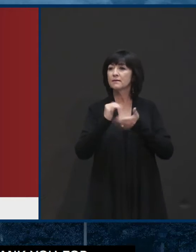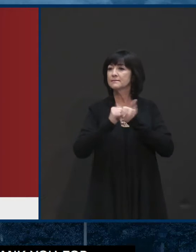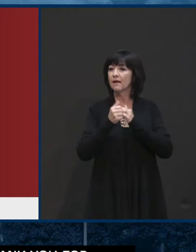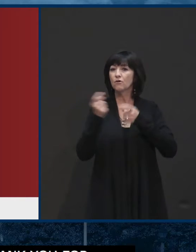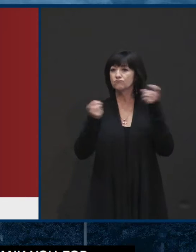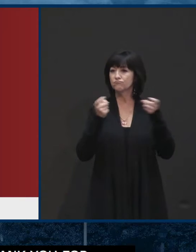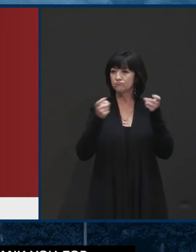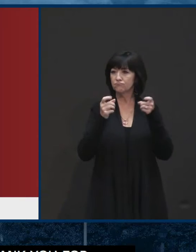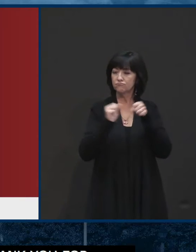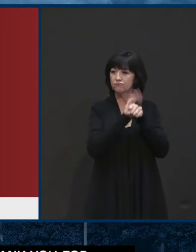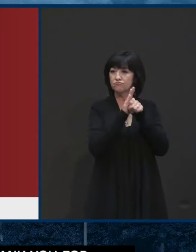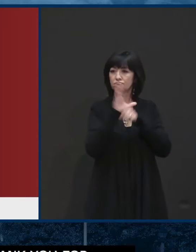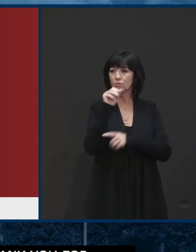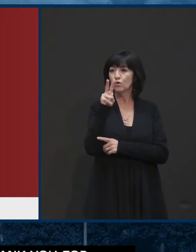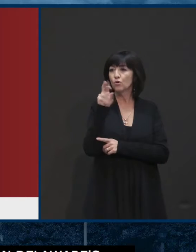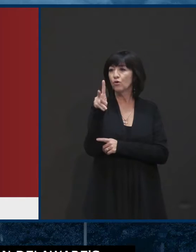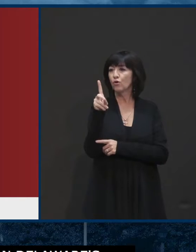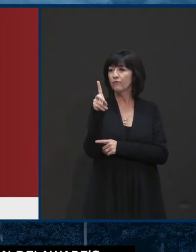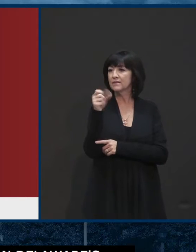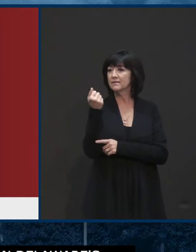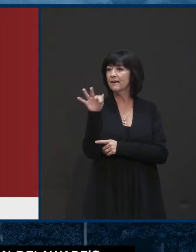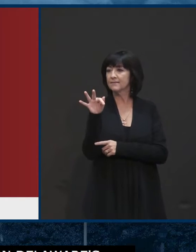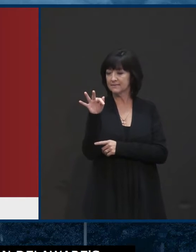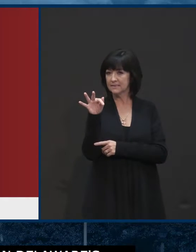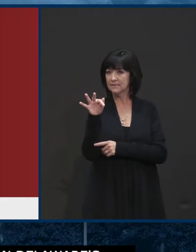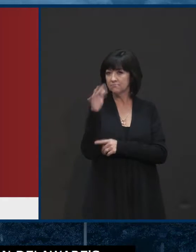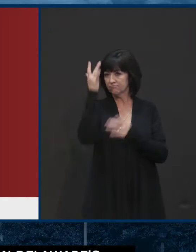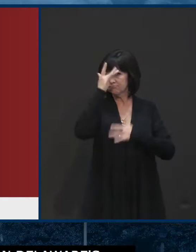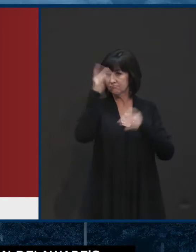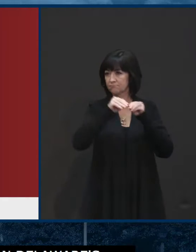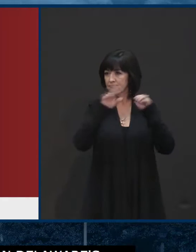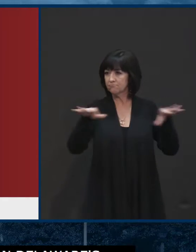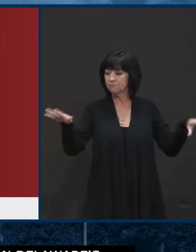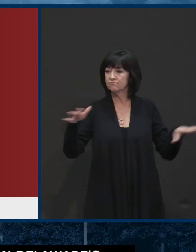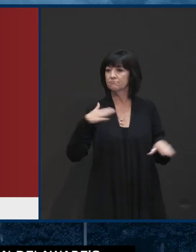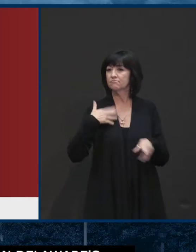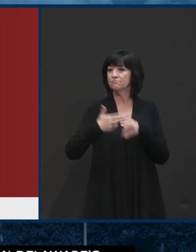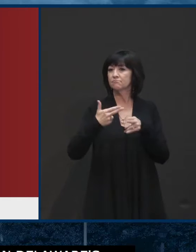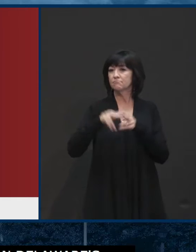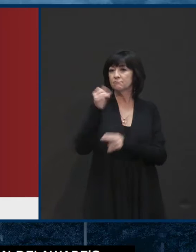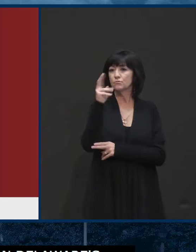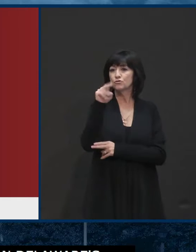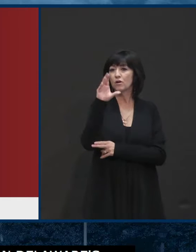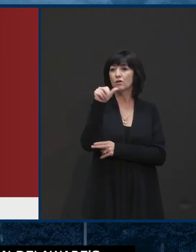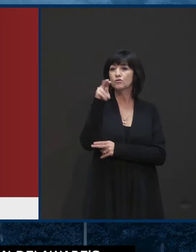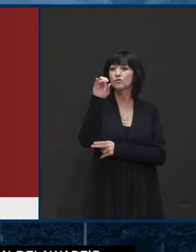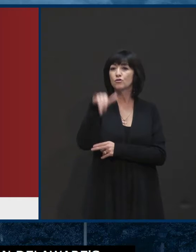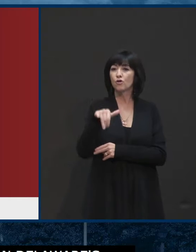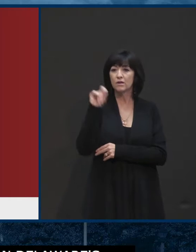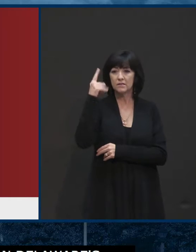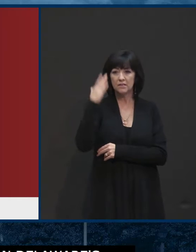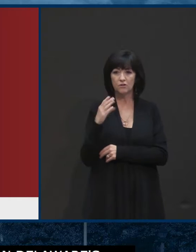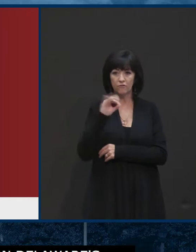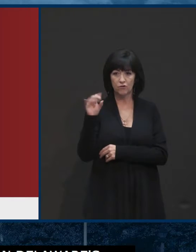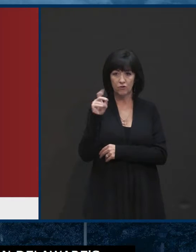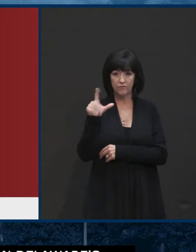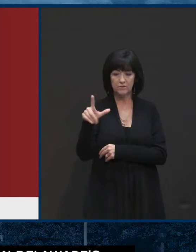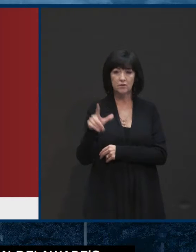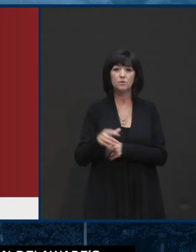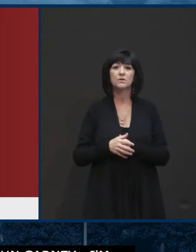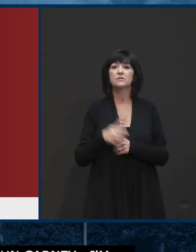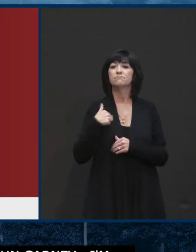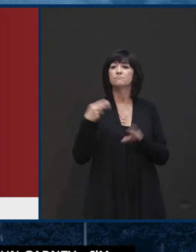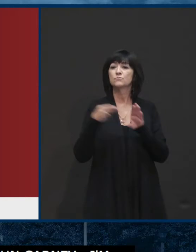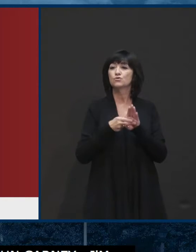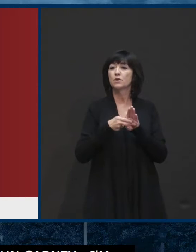pandemic. I'm Governor John Carney. I'm joined again by the Director of the Delaware Emergency Management Agency, A.J. Schall. A.J.,